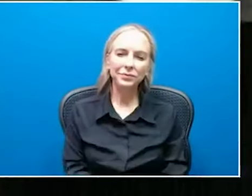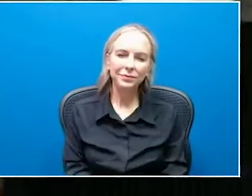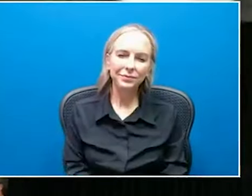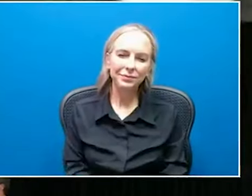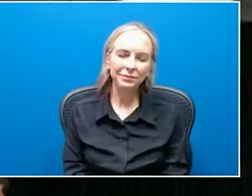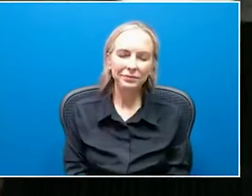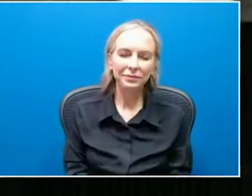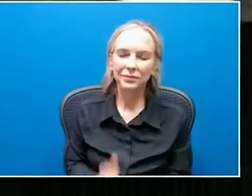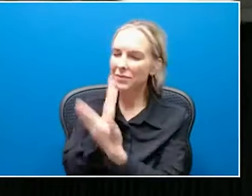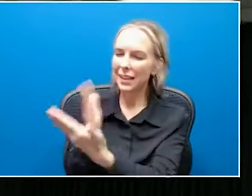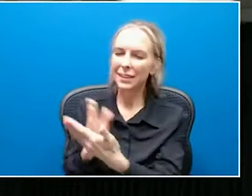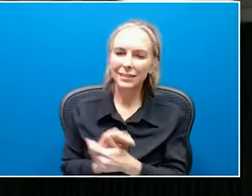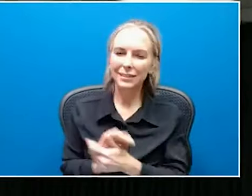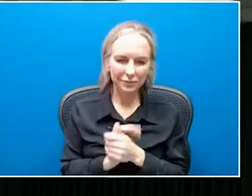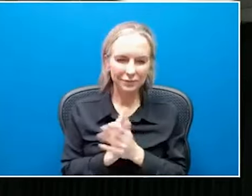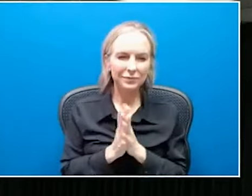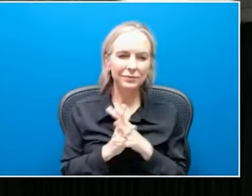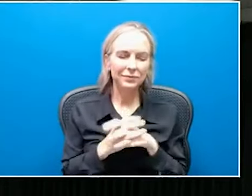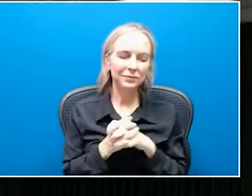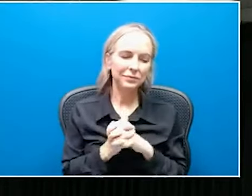Honored to have you. Thank you. Nice job.